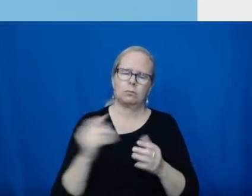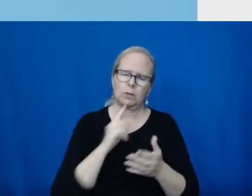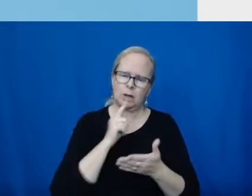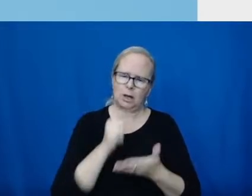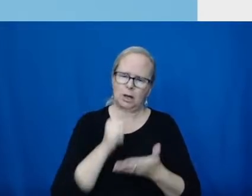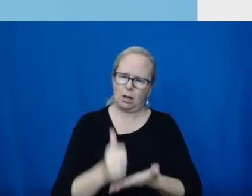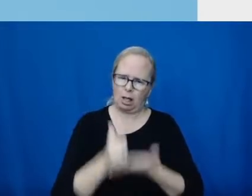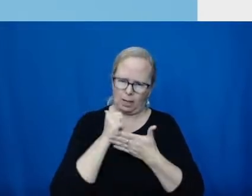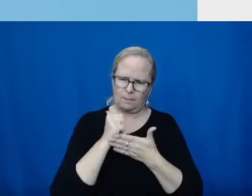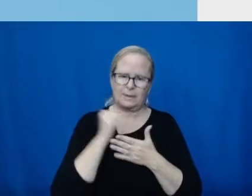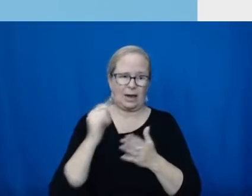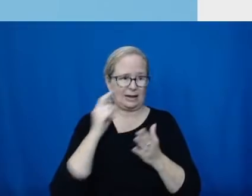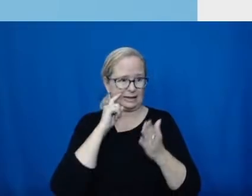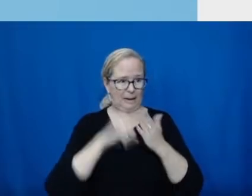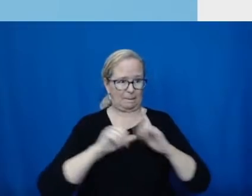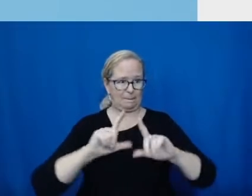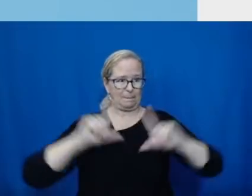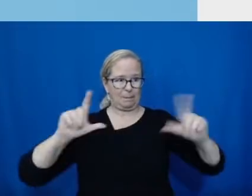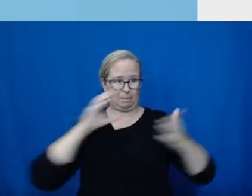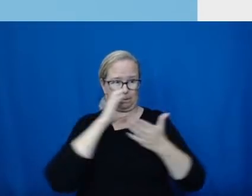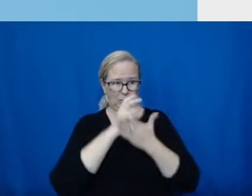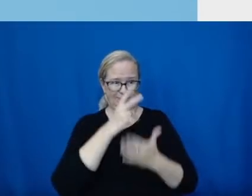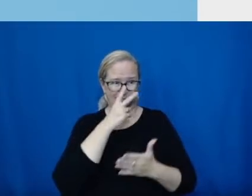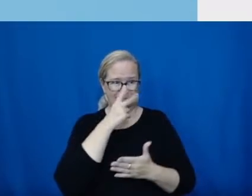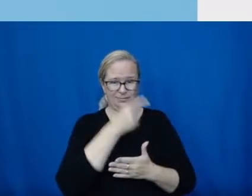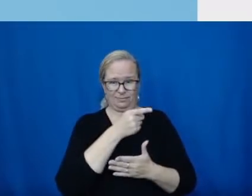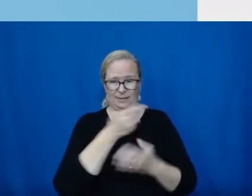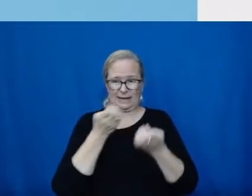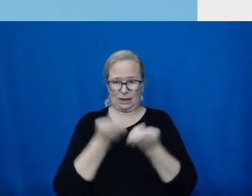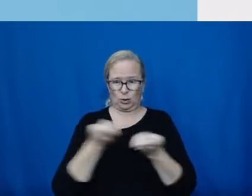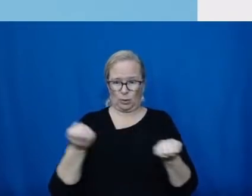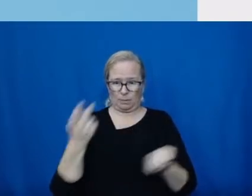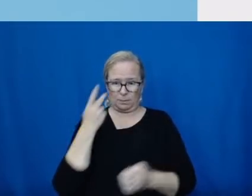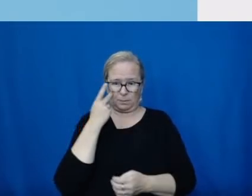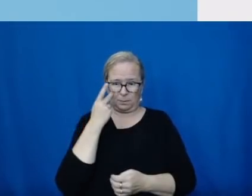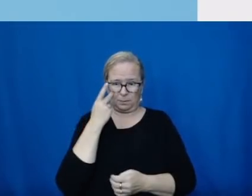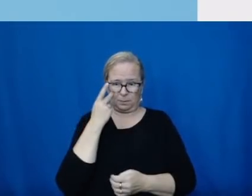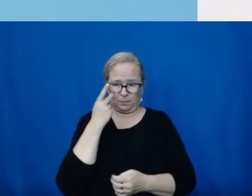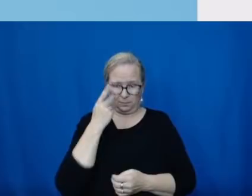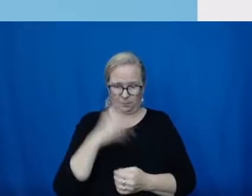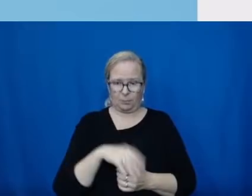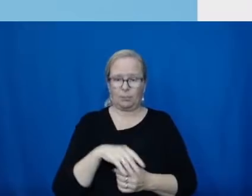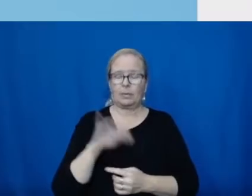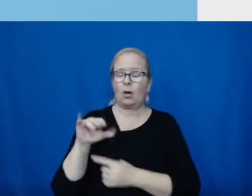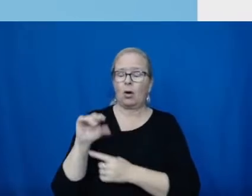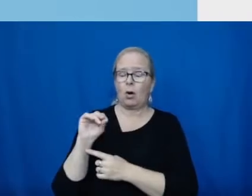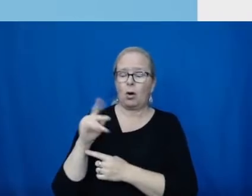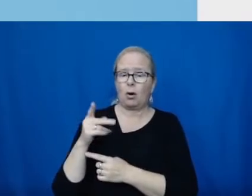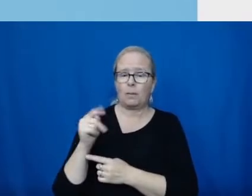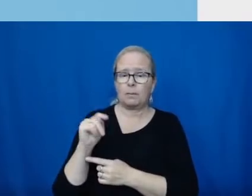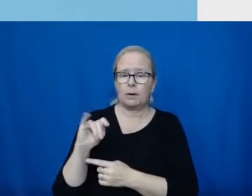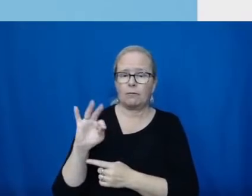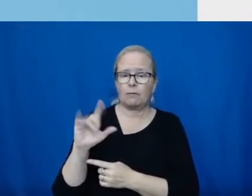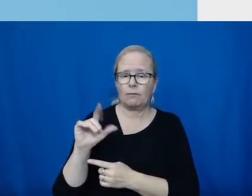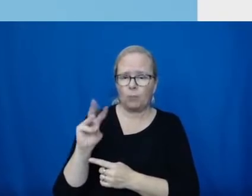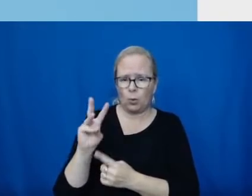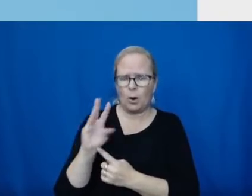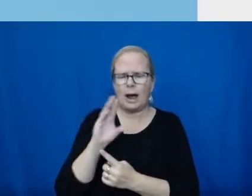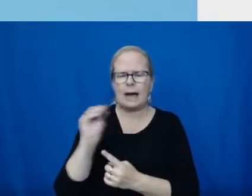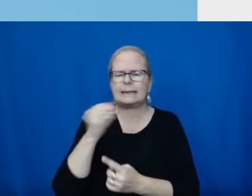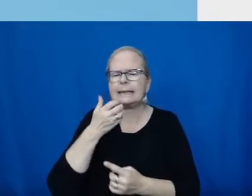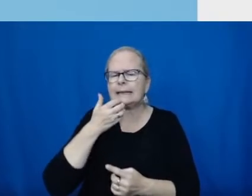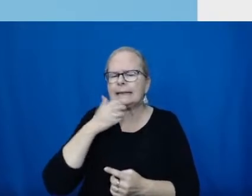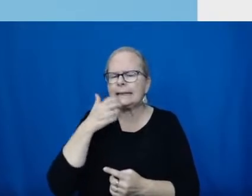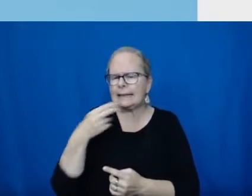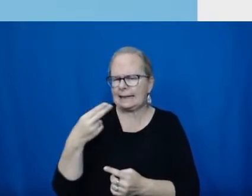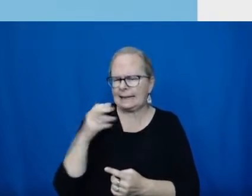oxygen combine sterile water and oxygen from the wall or from a canister and